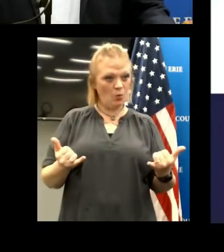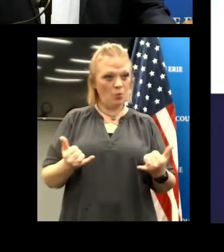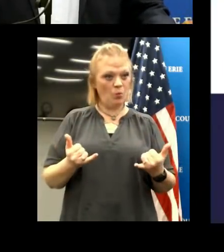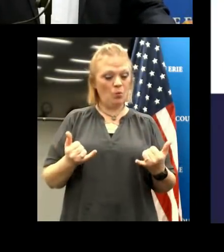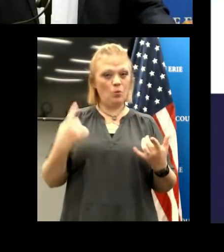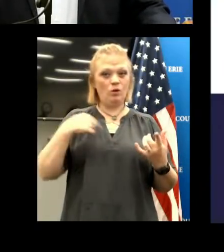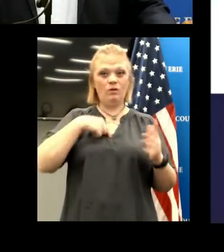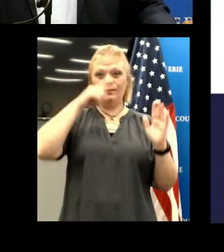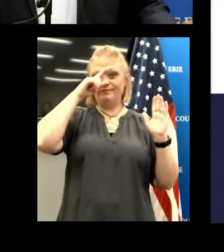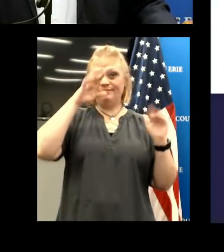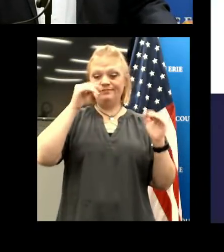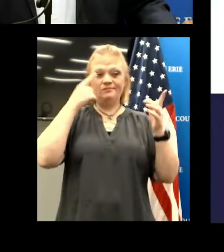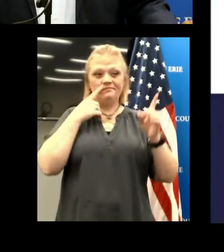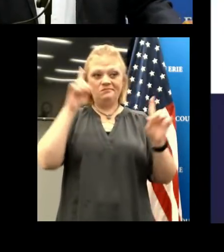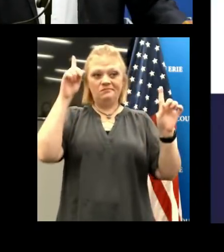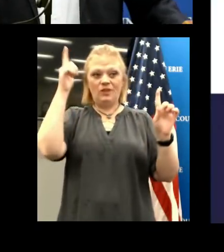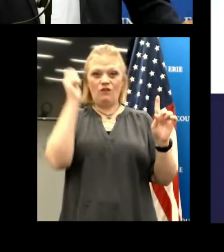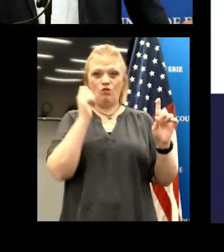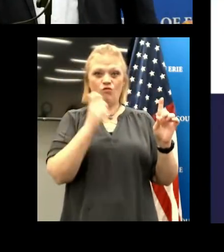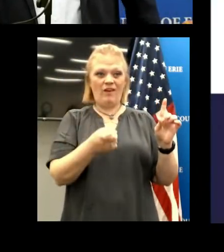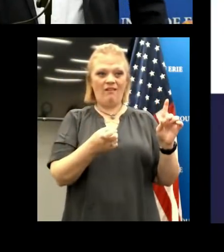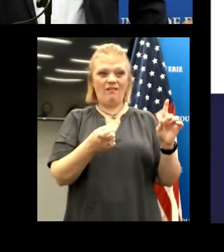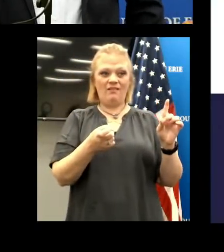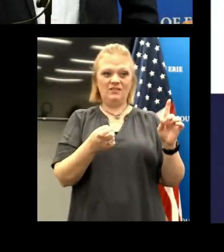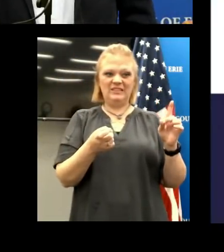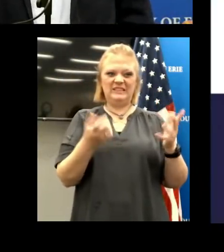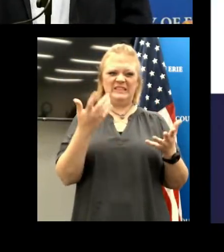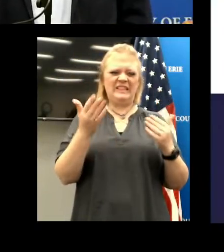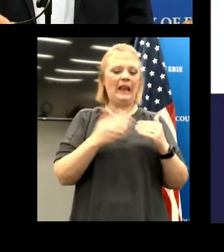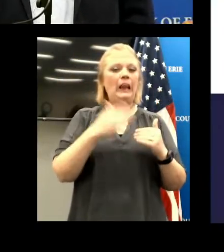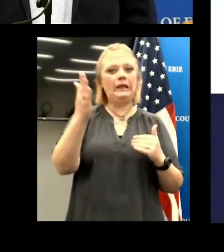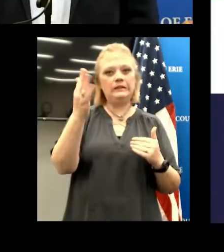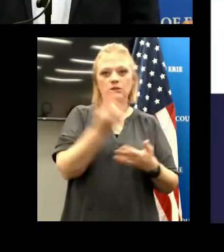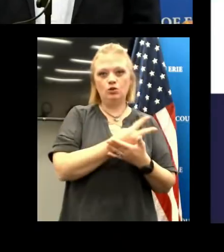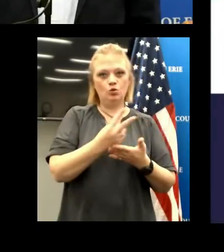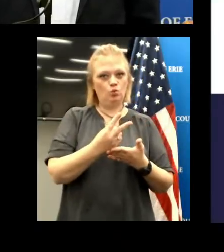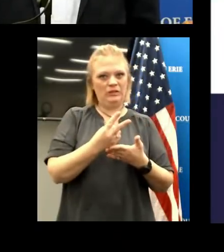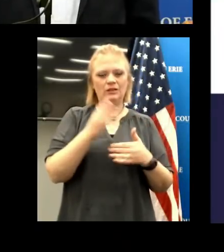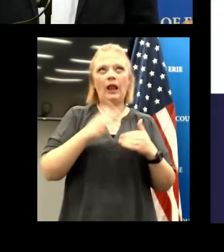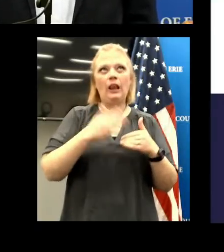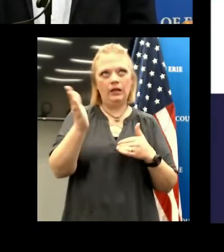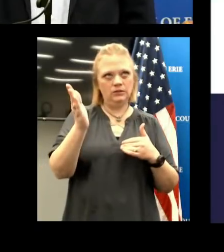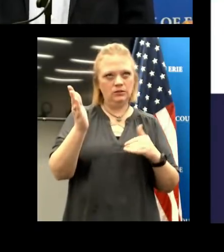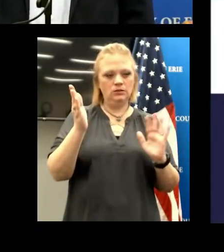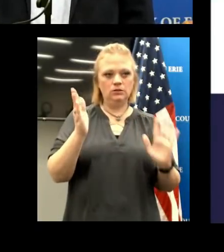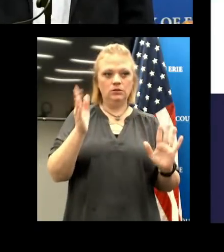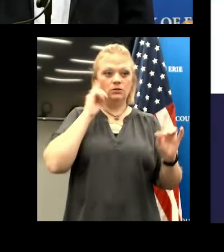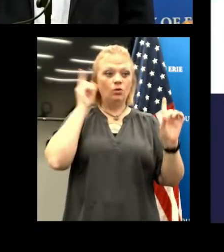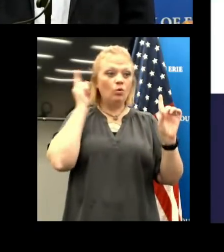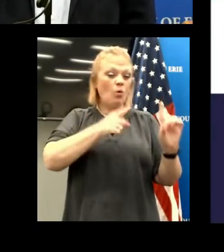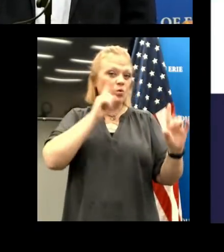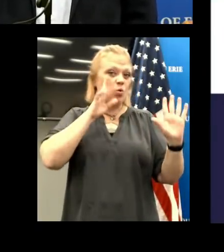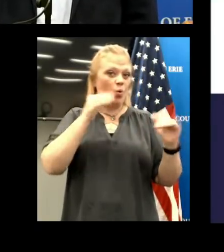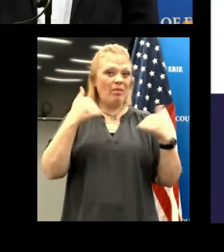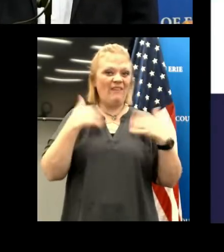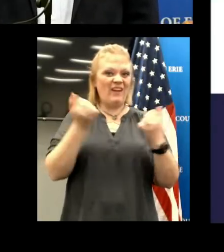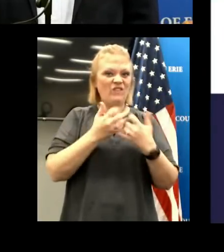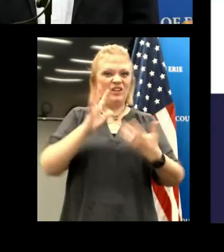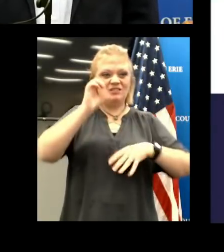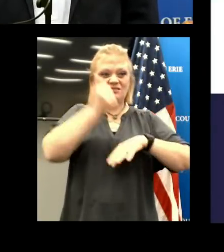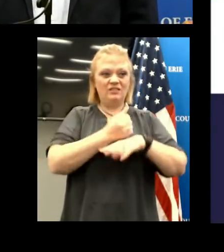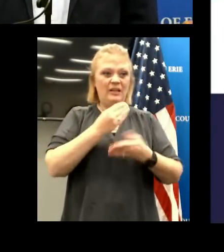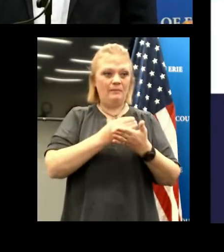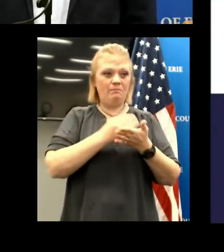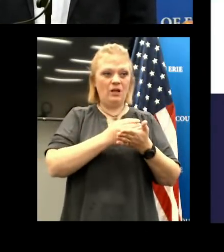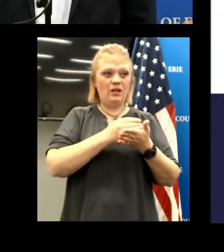We expect an announcement of grants at least 2 weeks. It's going to take at least 2 weeks. The goal is to hopefully have everything set and the money out the